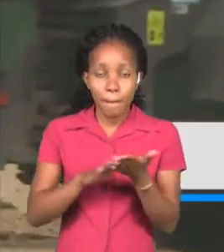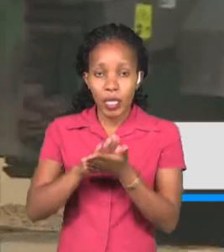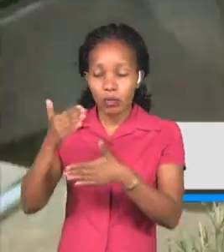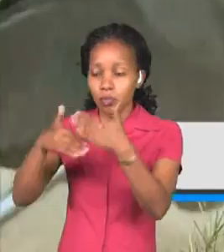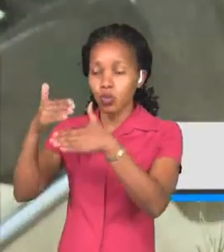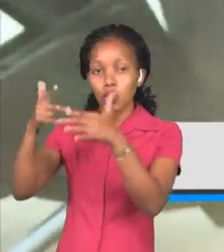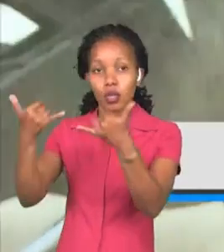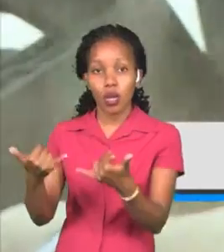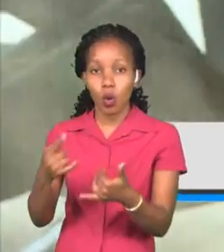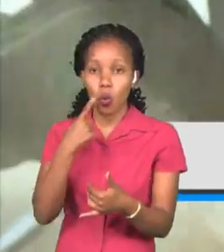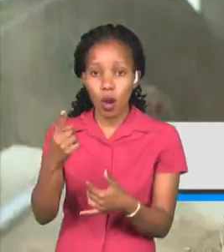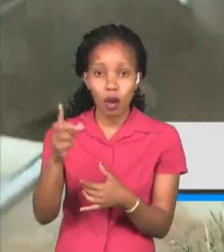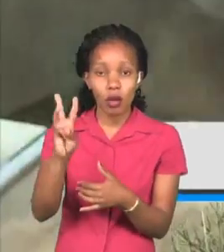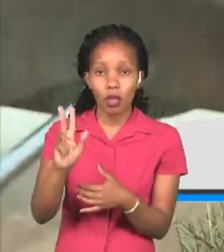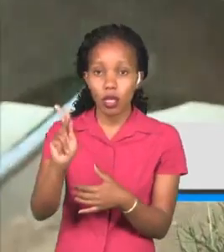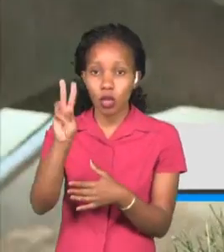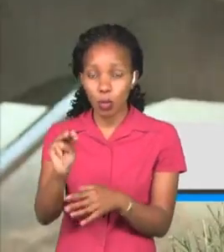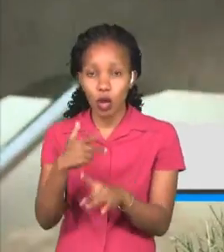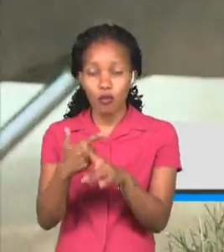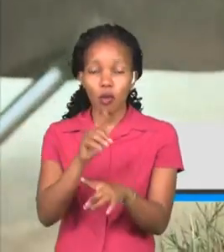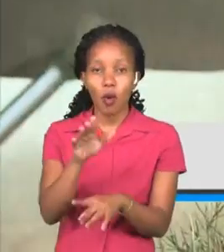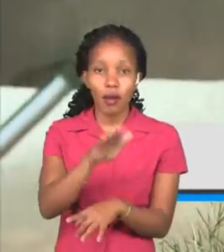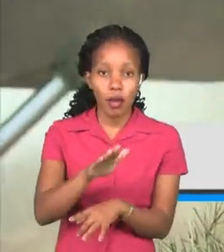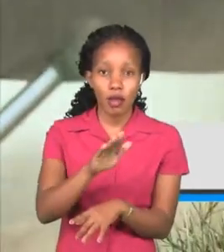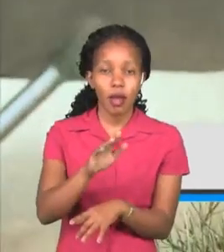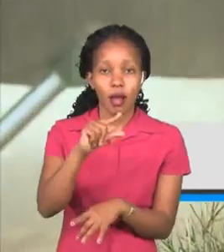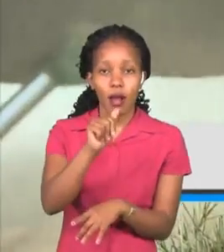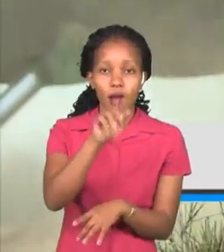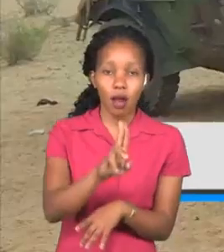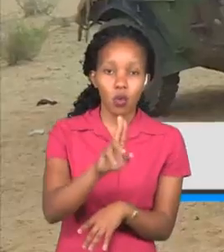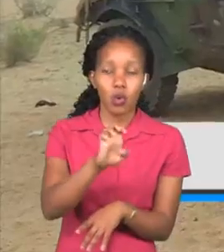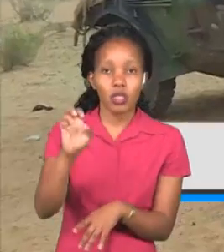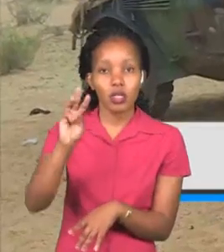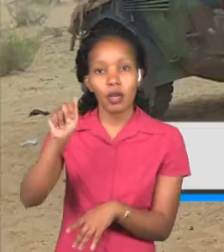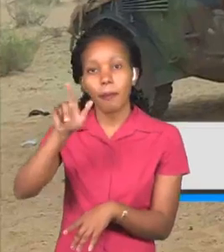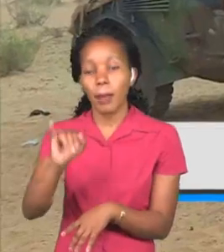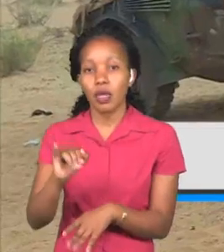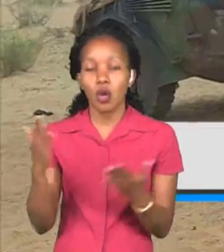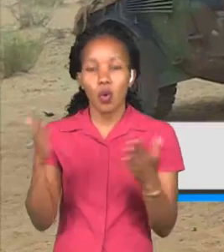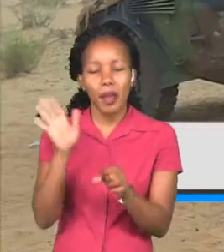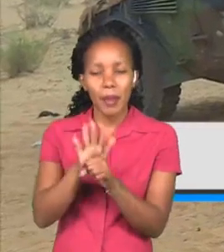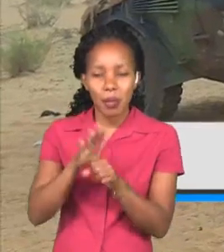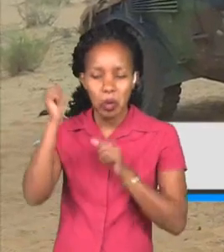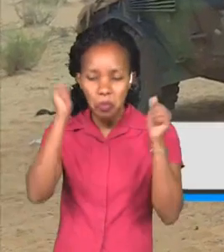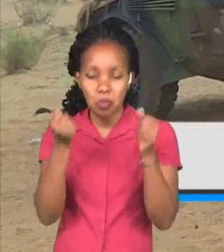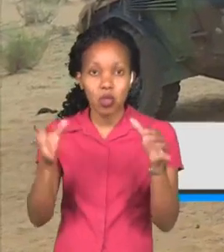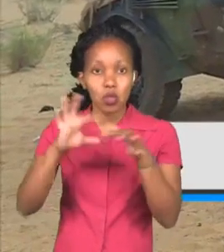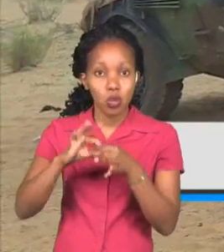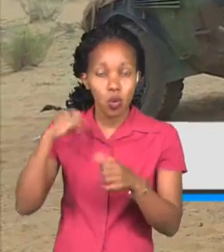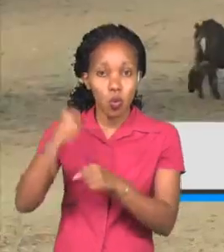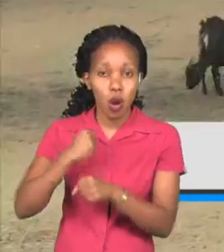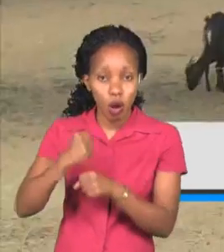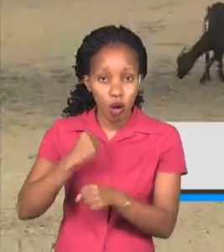construction around 100 kilometers from Gao in eastern Mali, where thousands of soldiers will join Operation